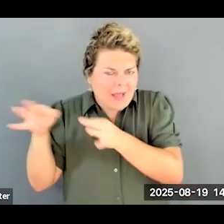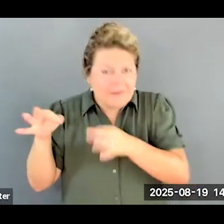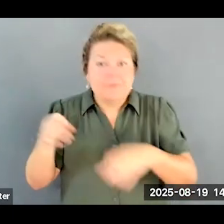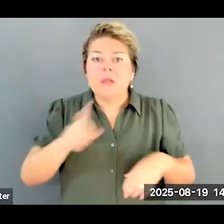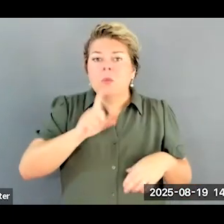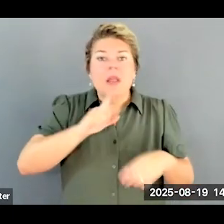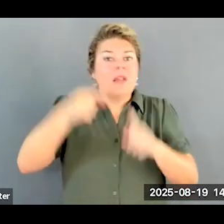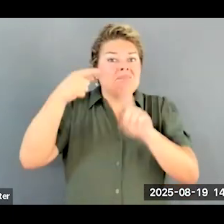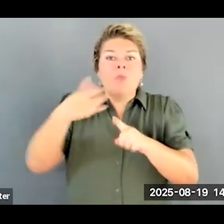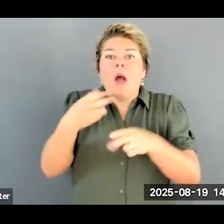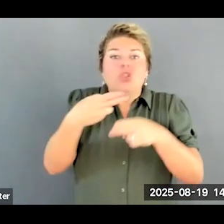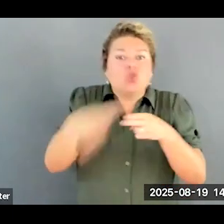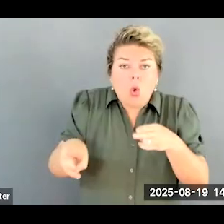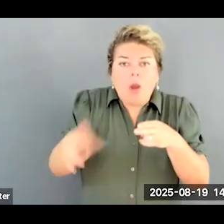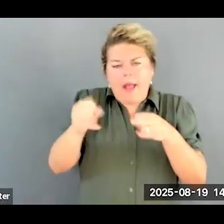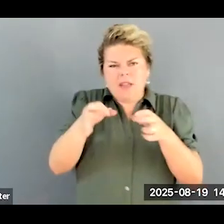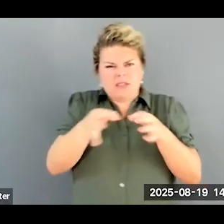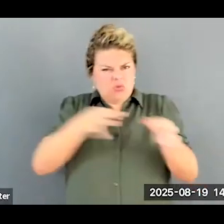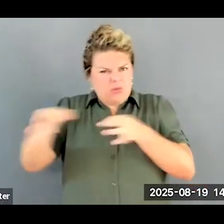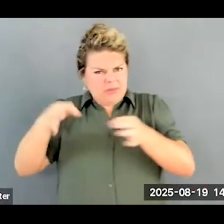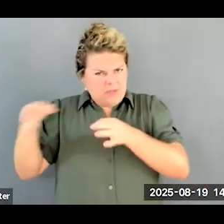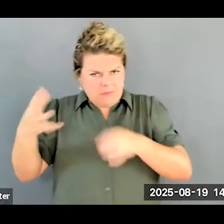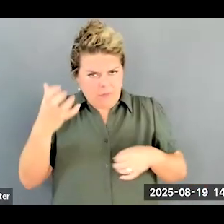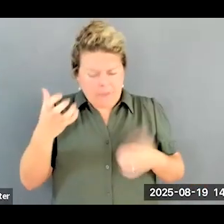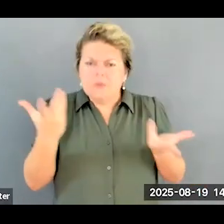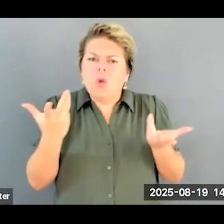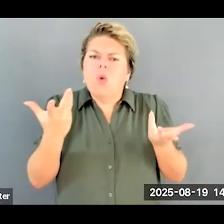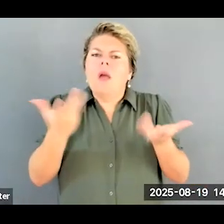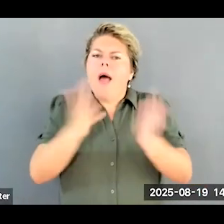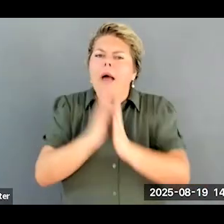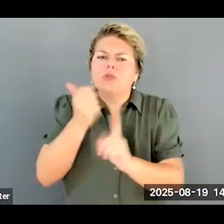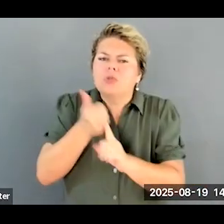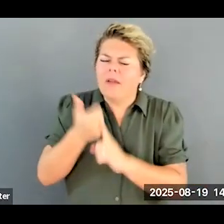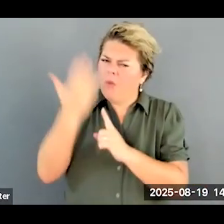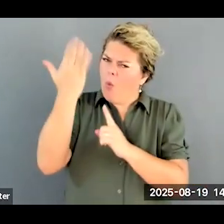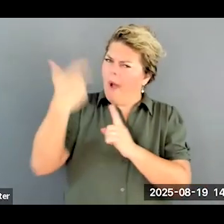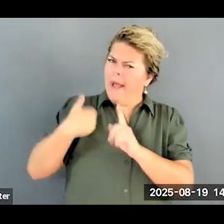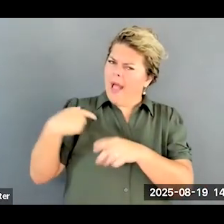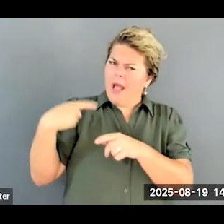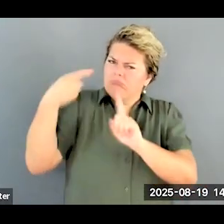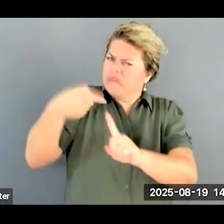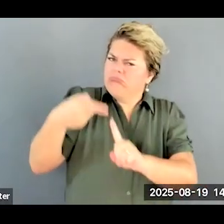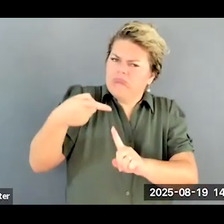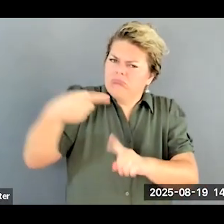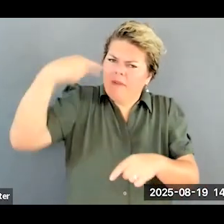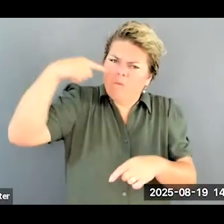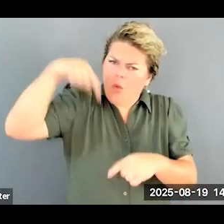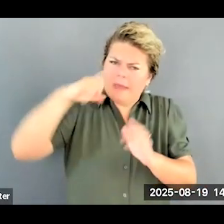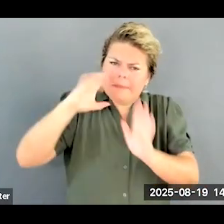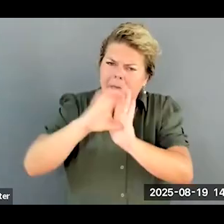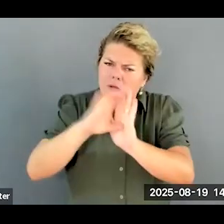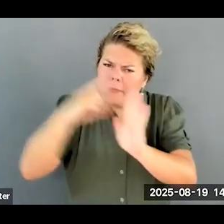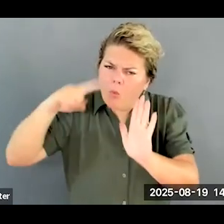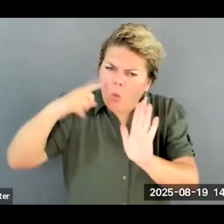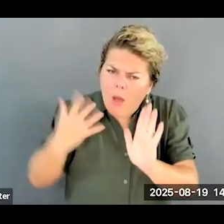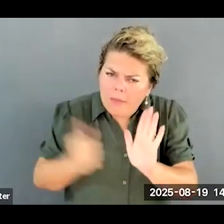descriptive. So you may want to ask yourself, why am I sharing this image? What's the purpose of including this image?